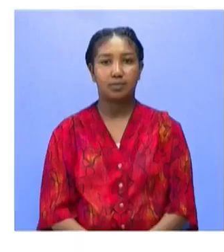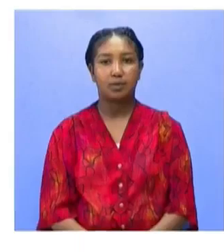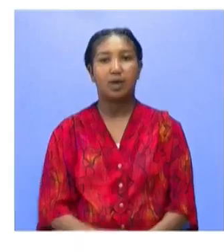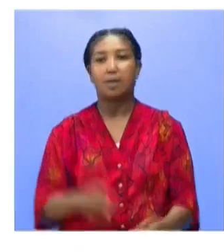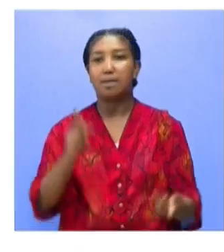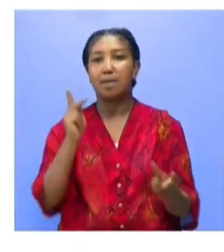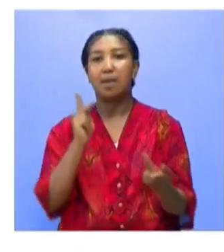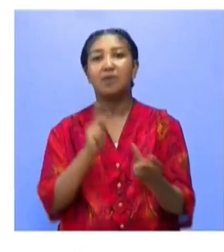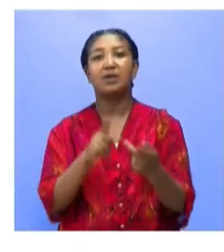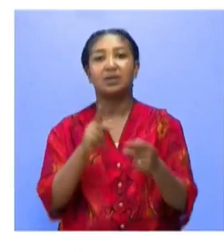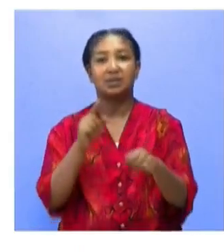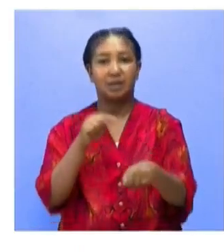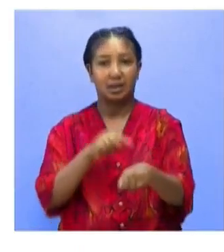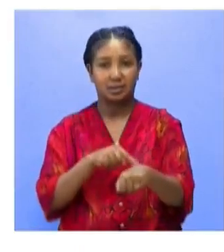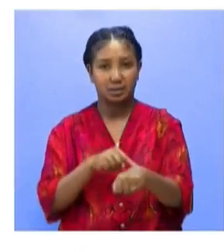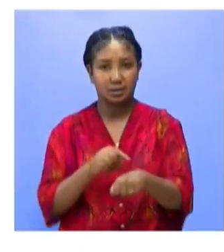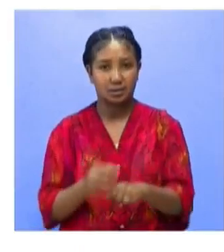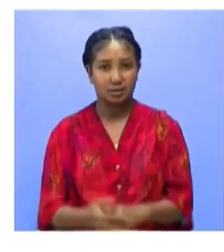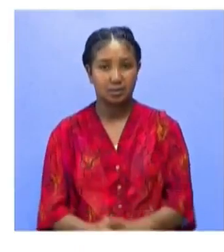perfect tense.